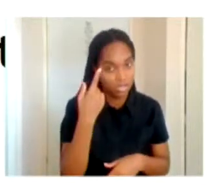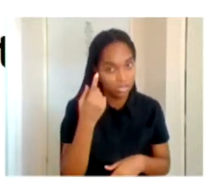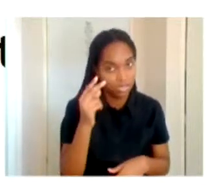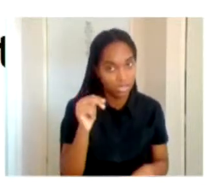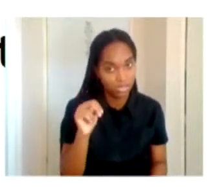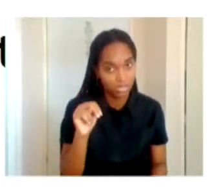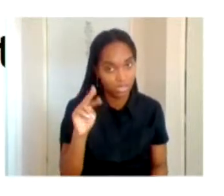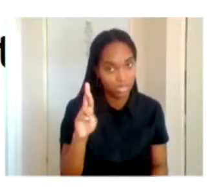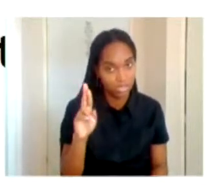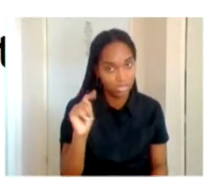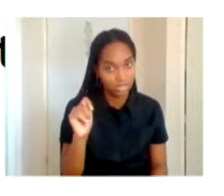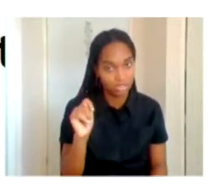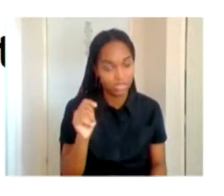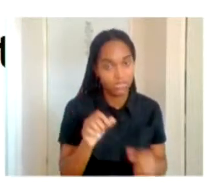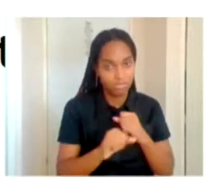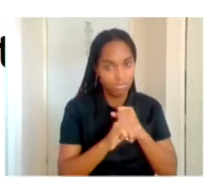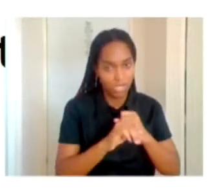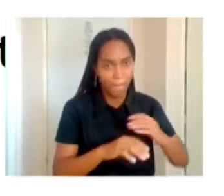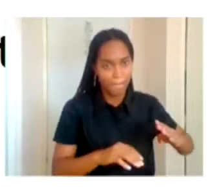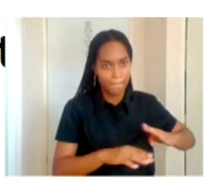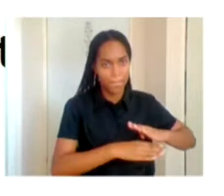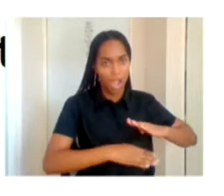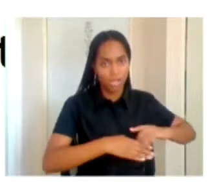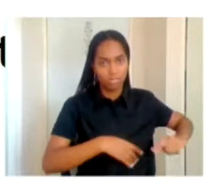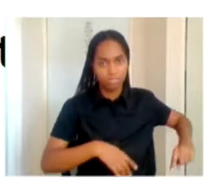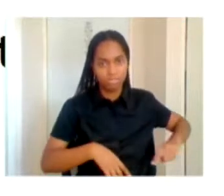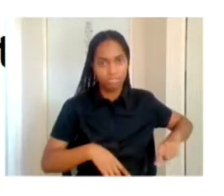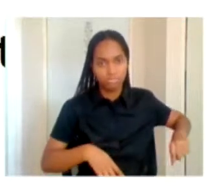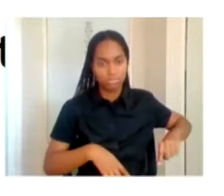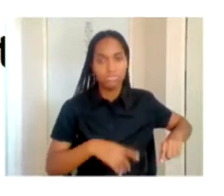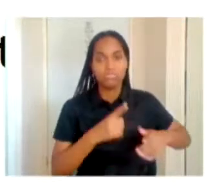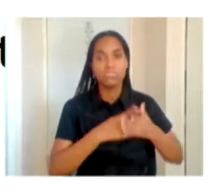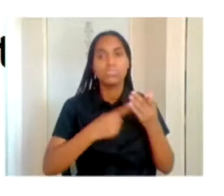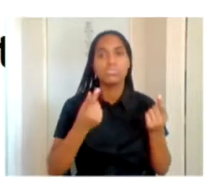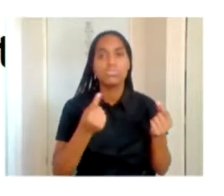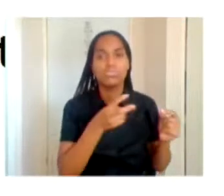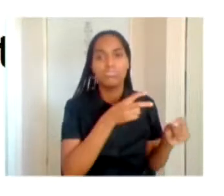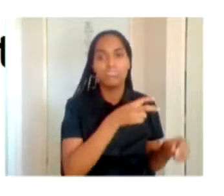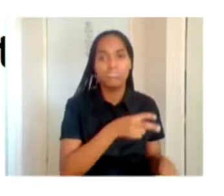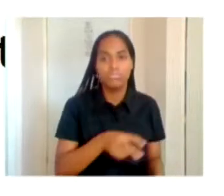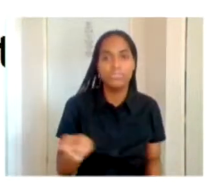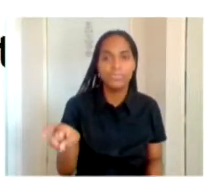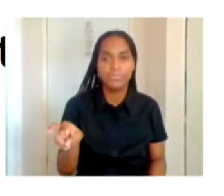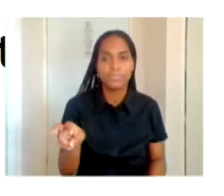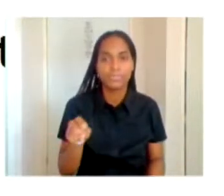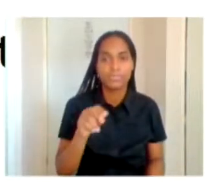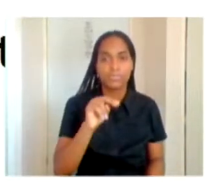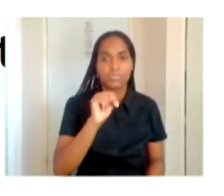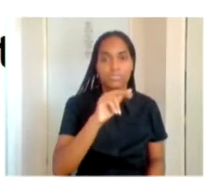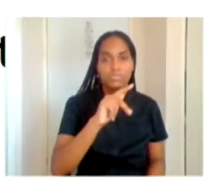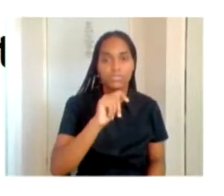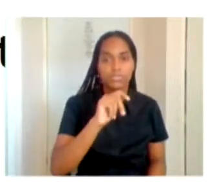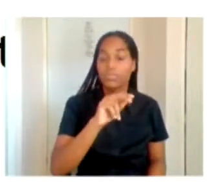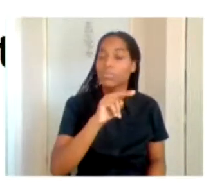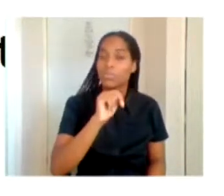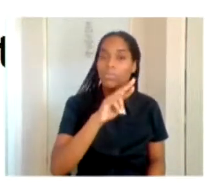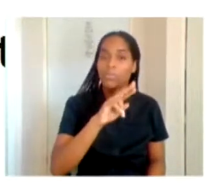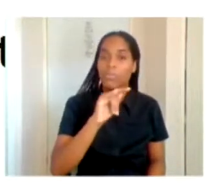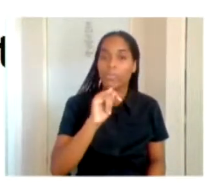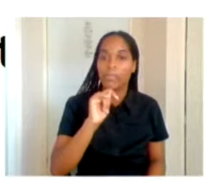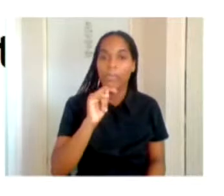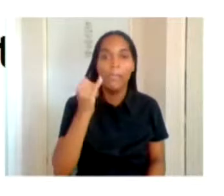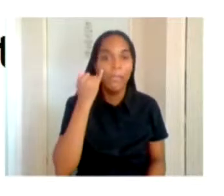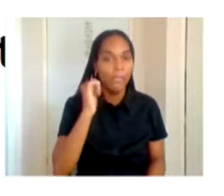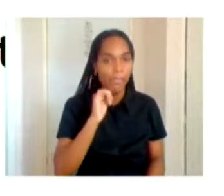broadcast is at the bottom there. And so all the data is transmitted via NRT over the broadcast. Let's presume we don't have the internet. All the